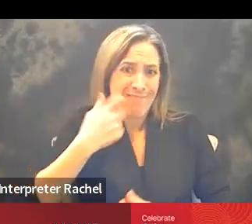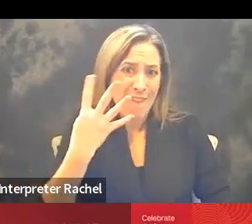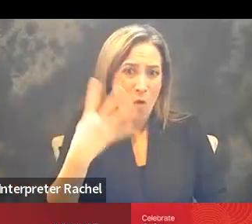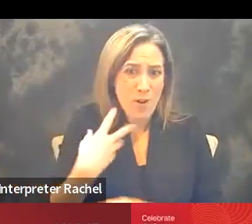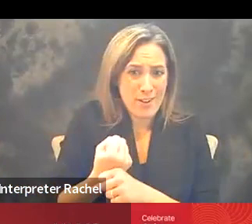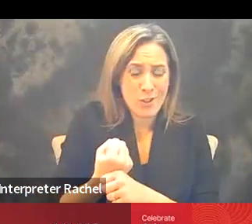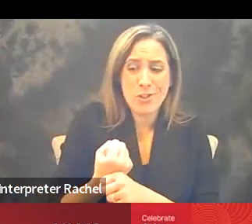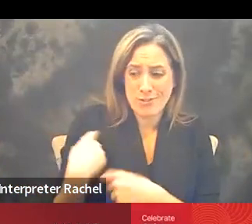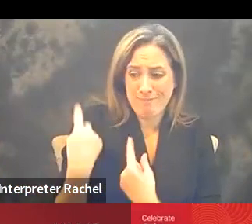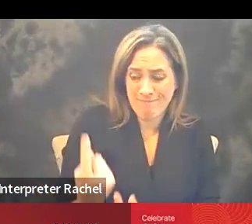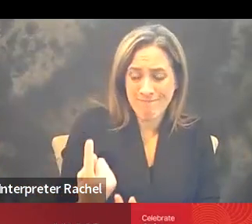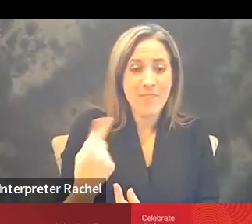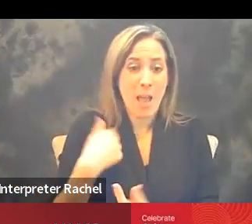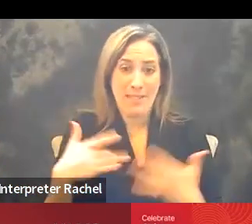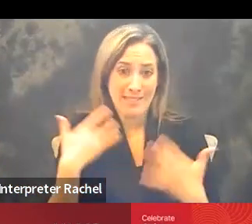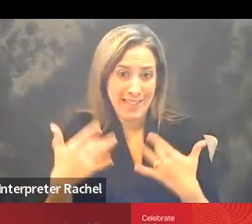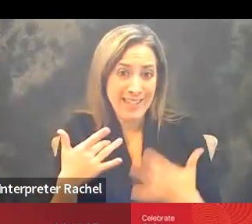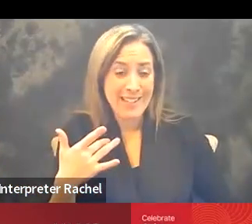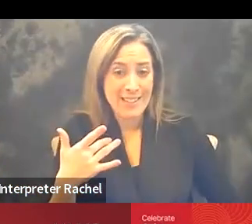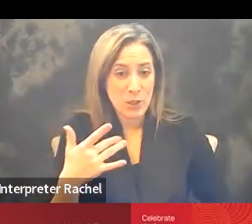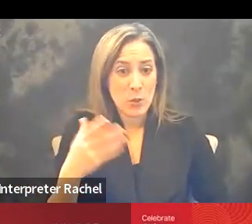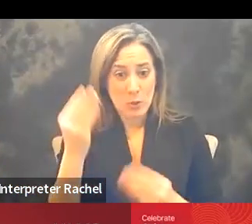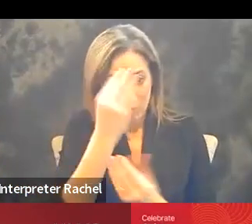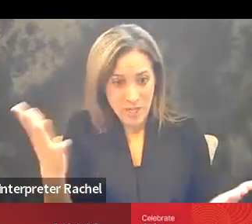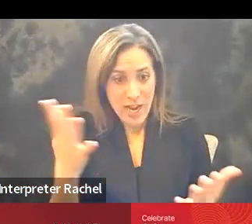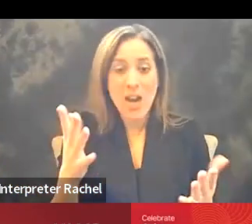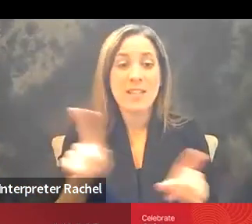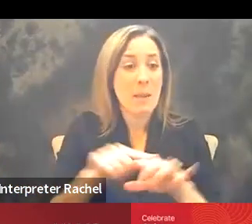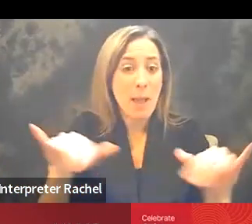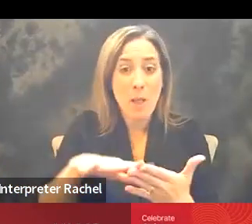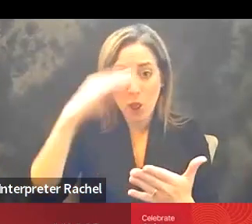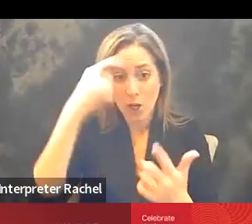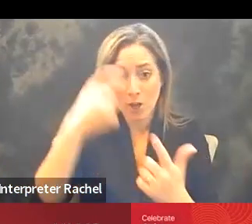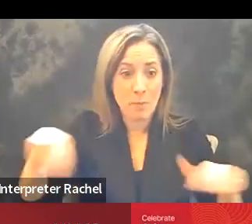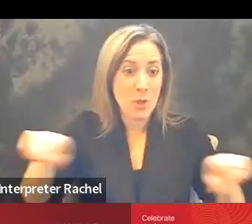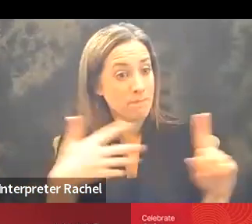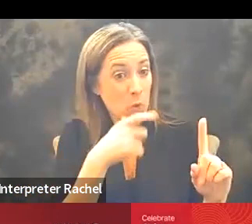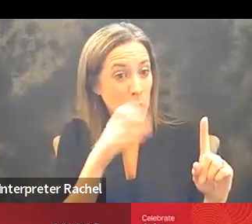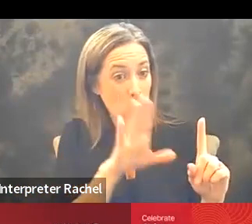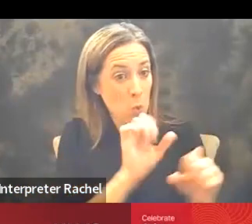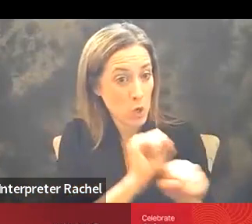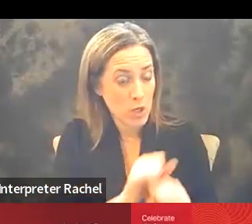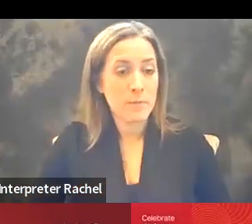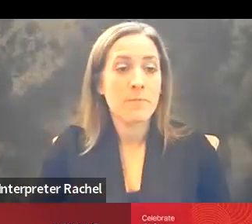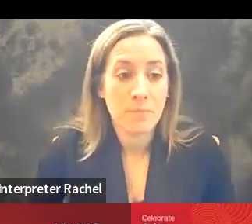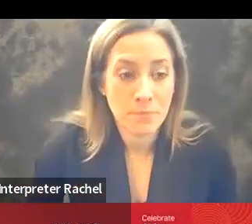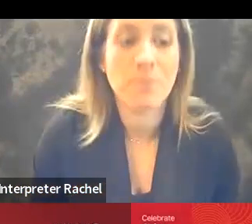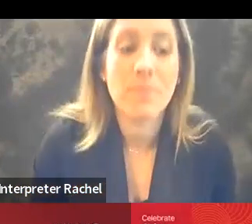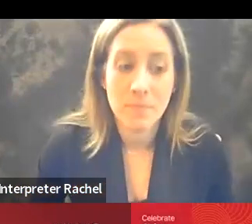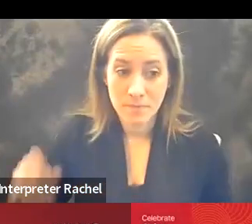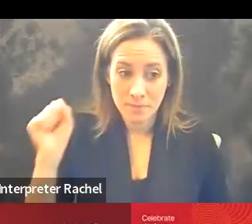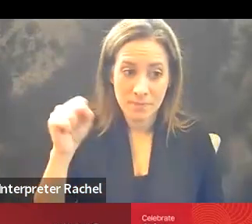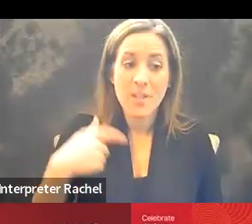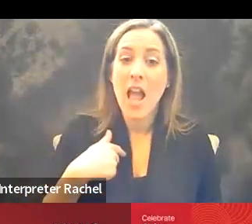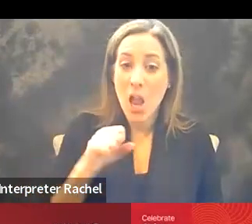and share what we have been doing, and again, hope to learn a lot from you all as well. As you said, I work at Moffitt